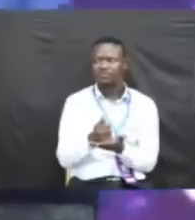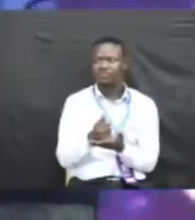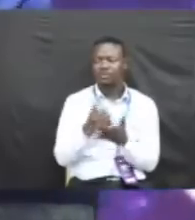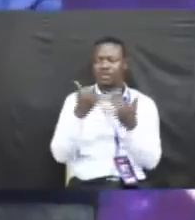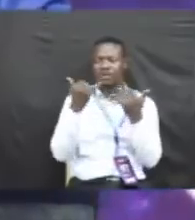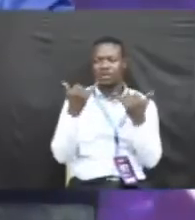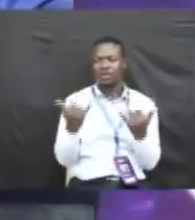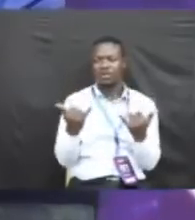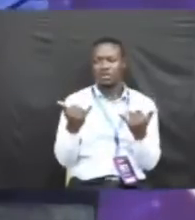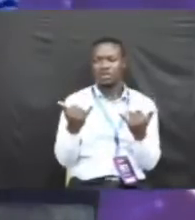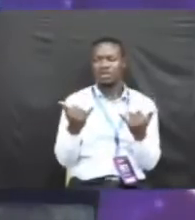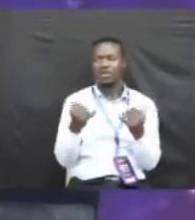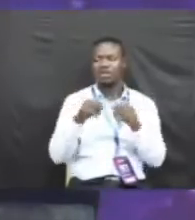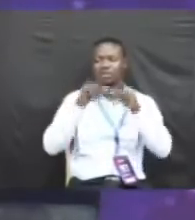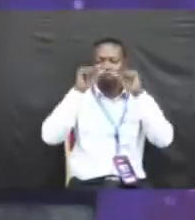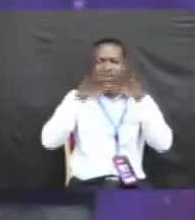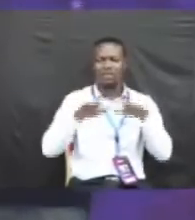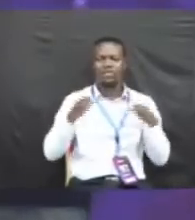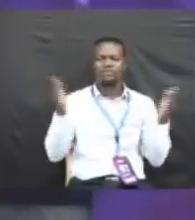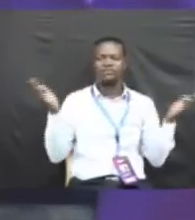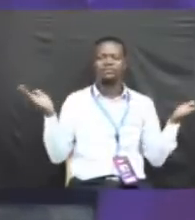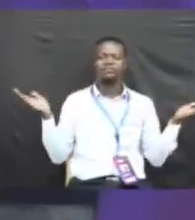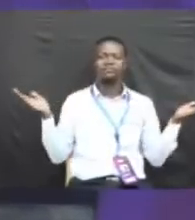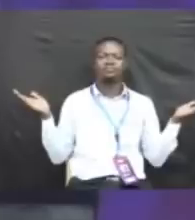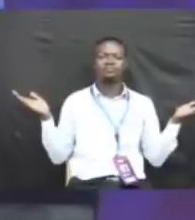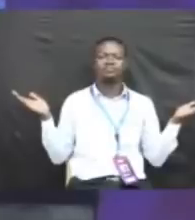Now shall we receive the benediction.